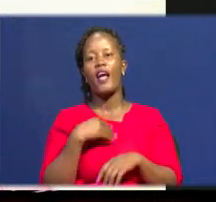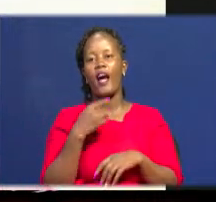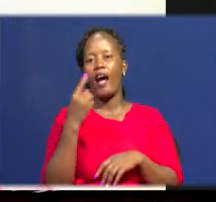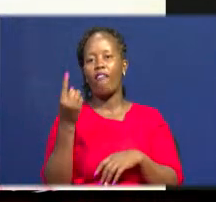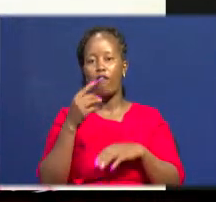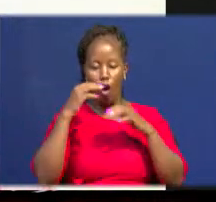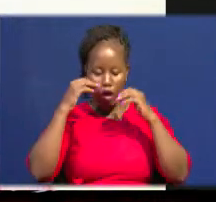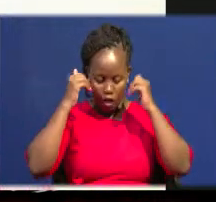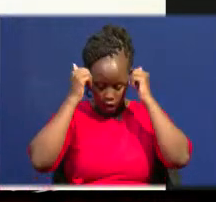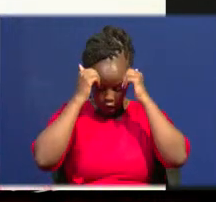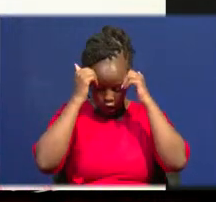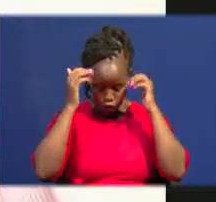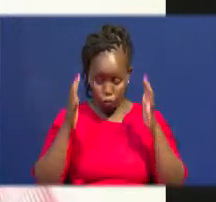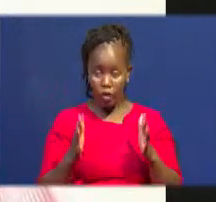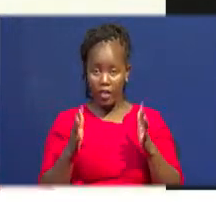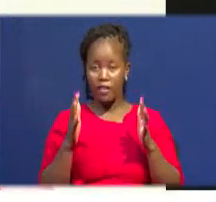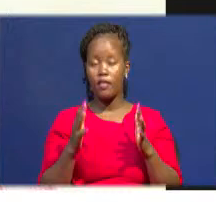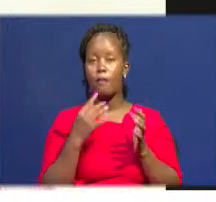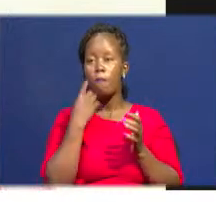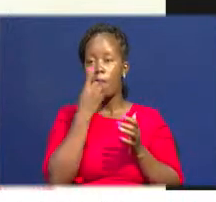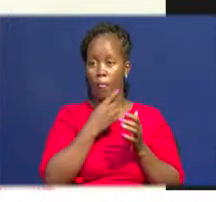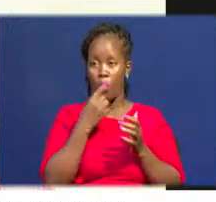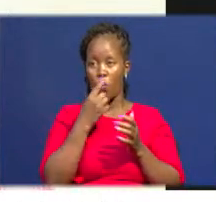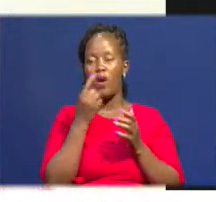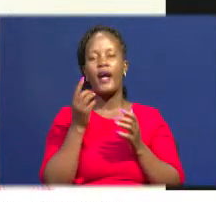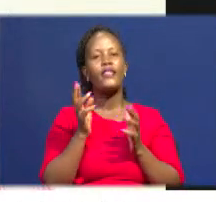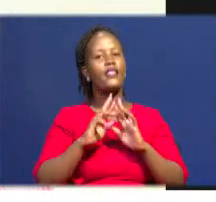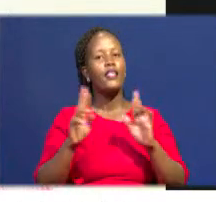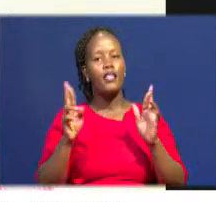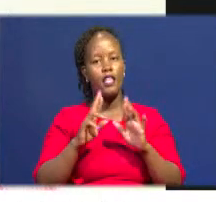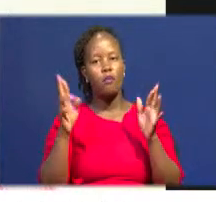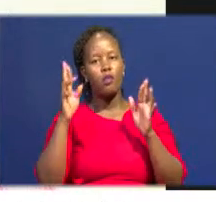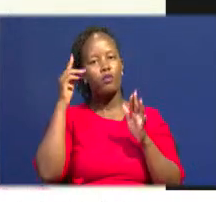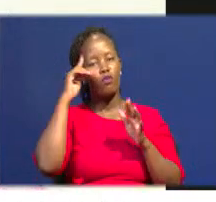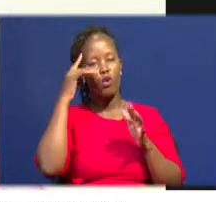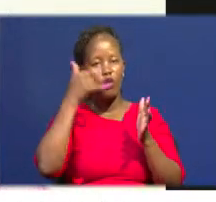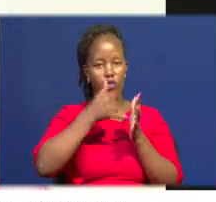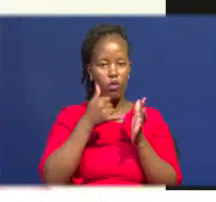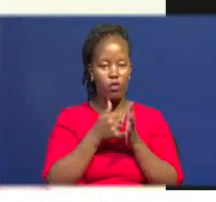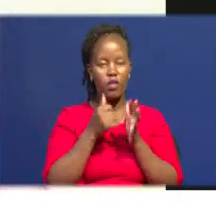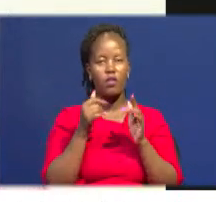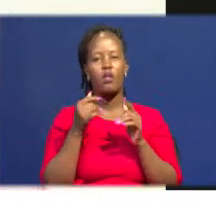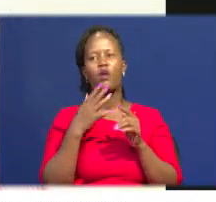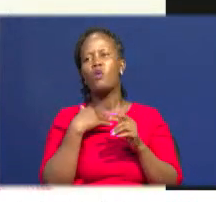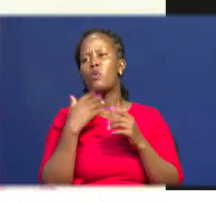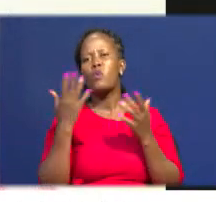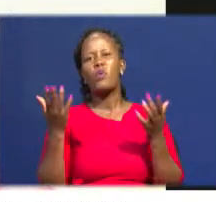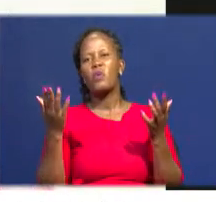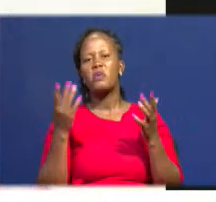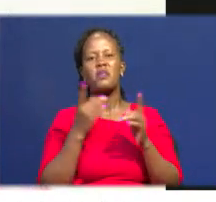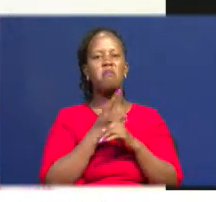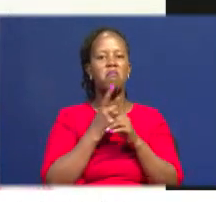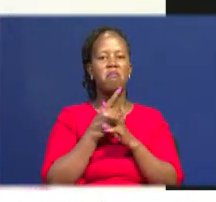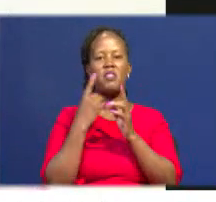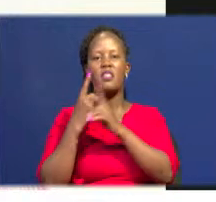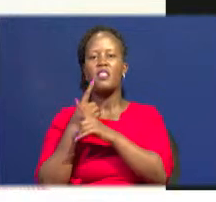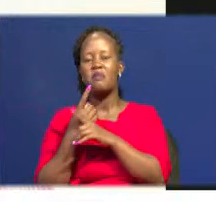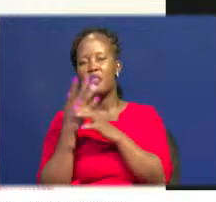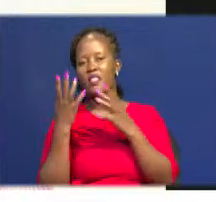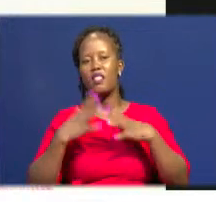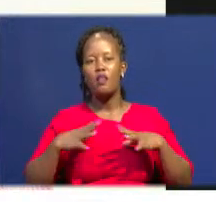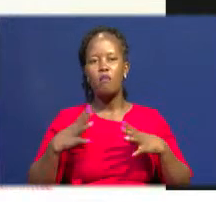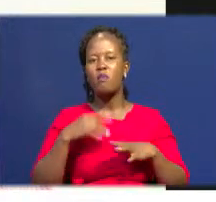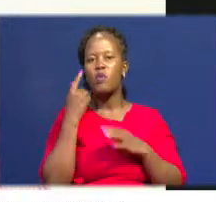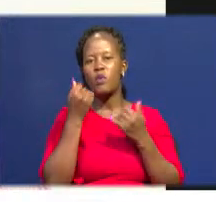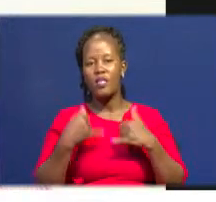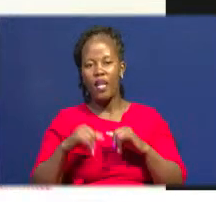students who are eligible to play taking onto the fields. We do not want mercenaries and the people